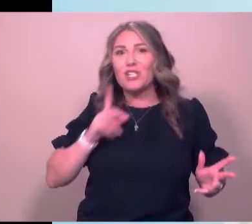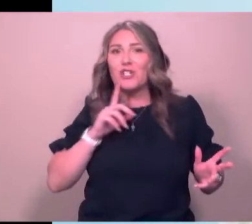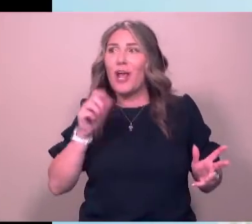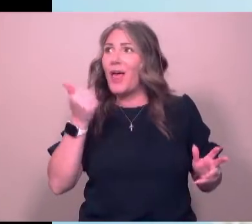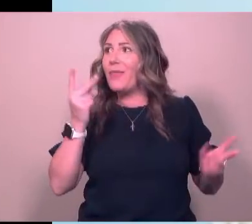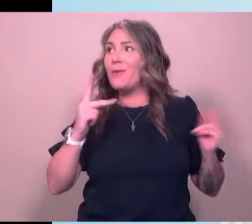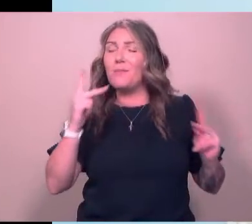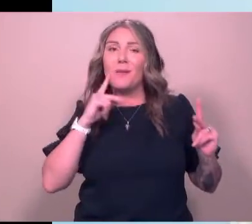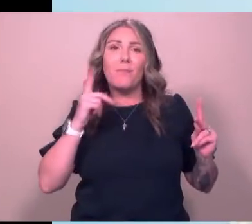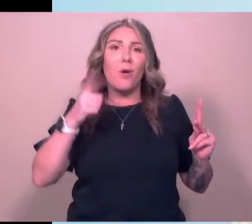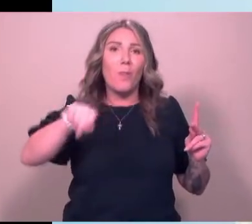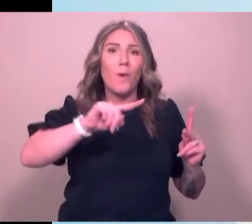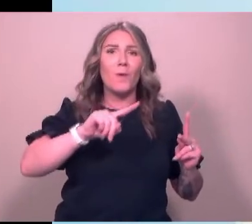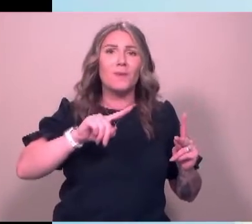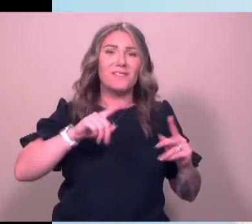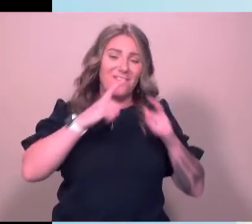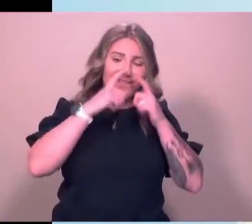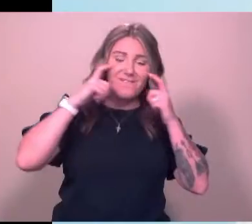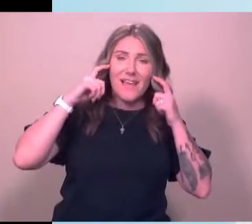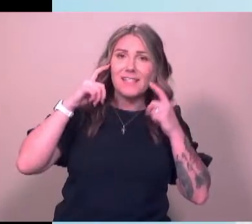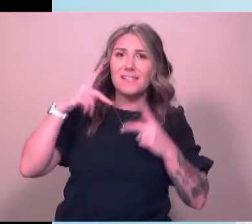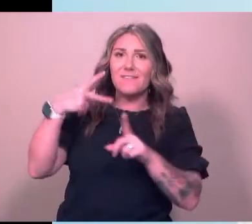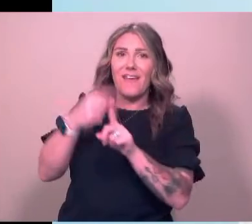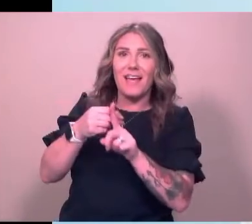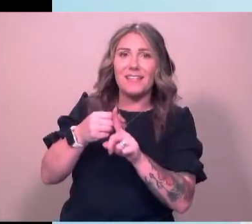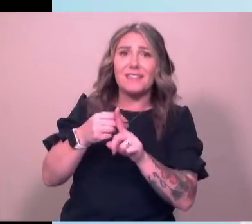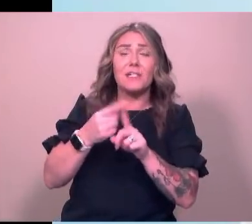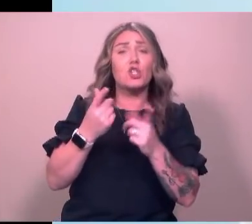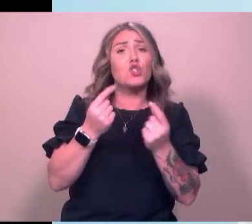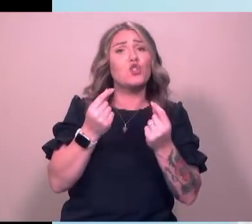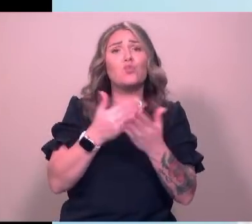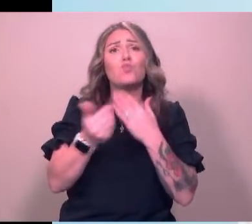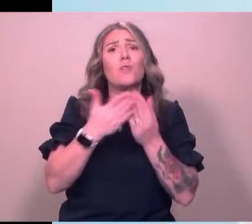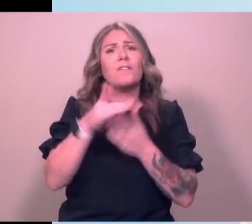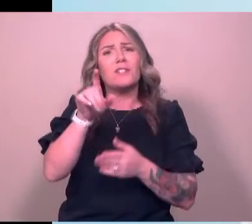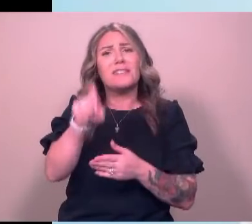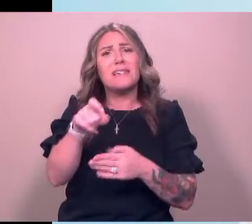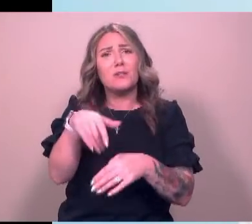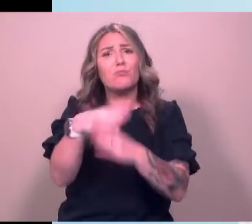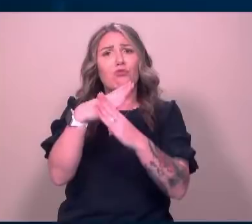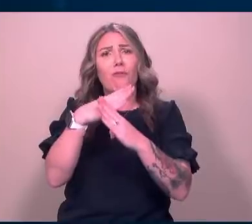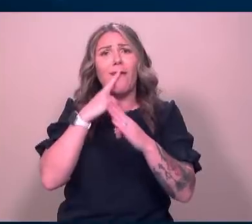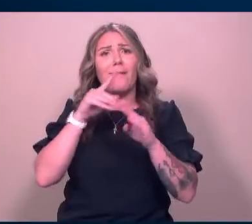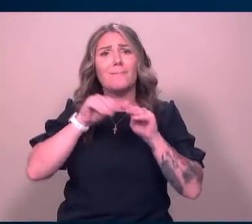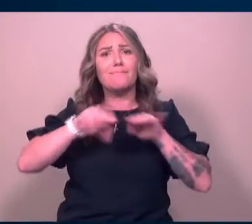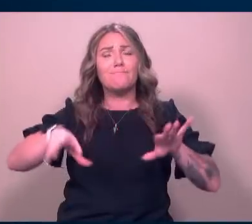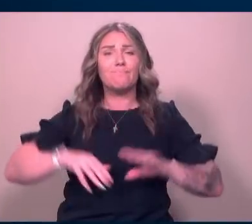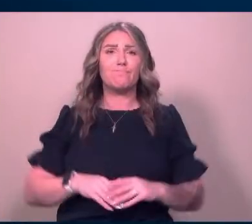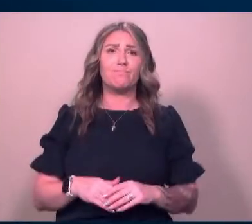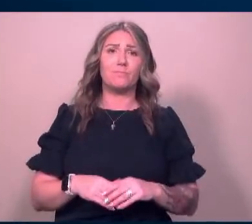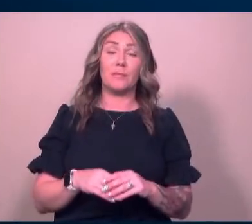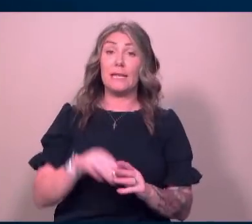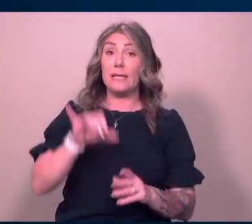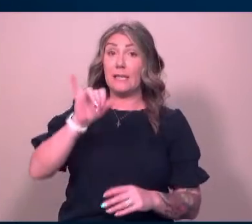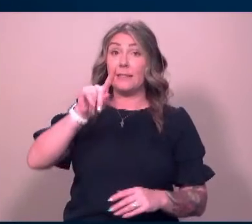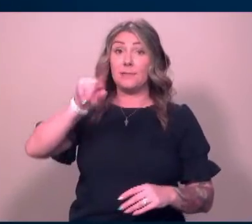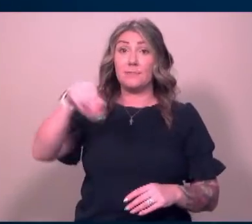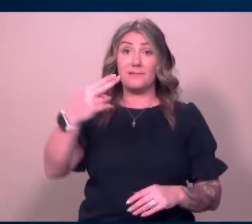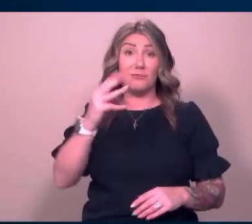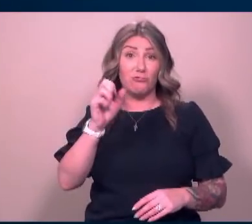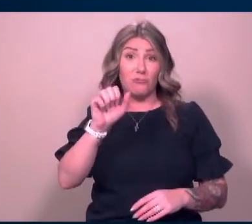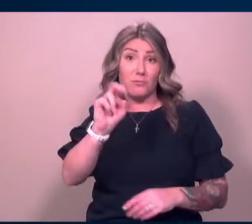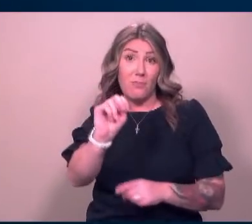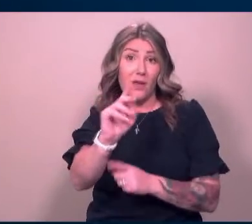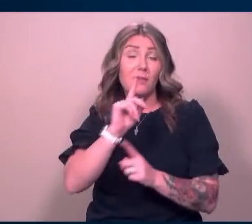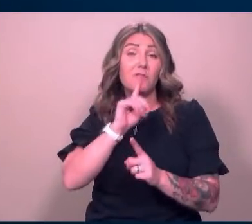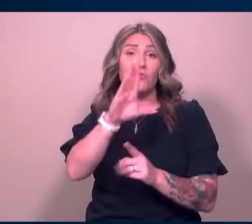that's those things. Go get vaccinated. Do what you need to do to prevent that spread. Dr. Dishman, thoughts?